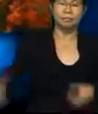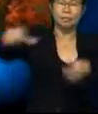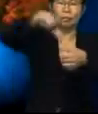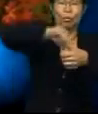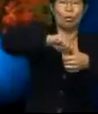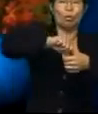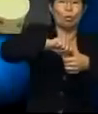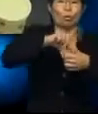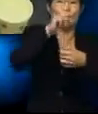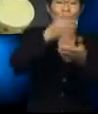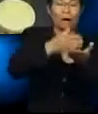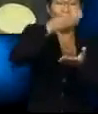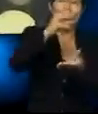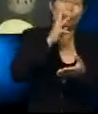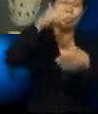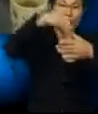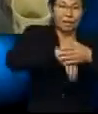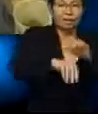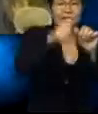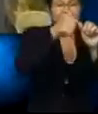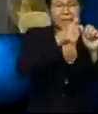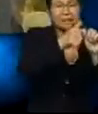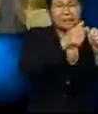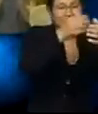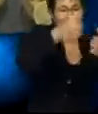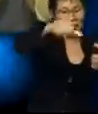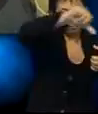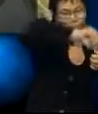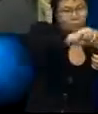Pour 1 glass of water into each cup.